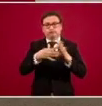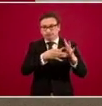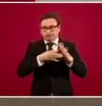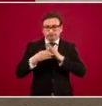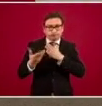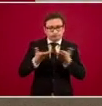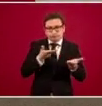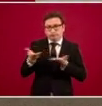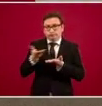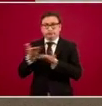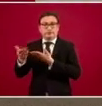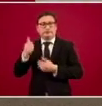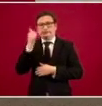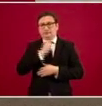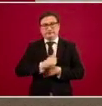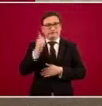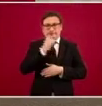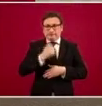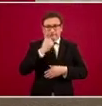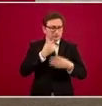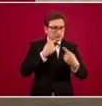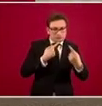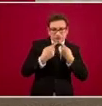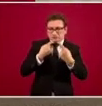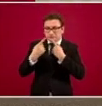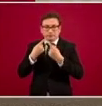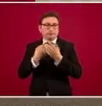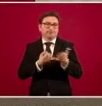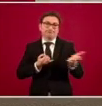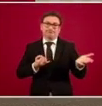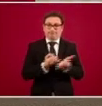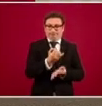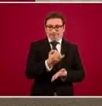operative command that also involves the help of the